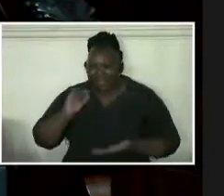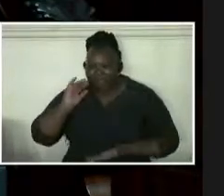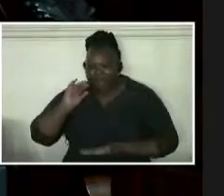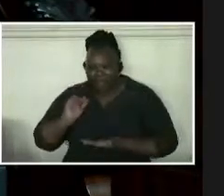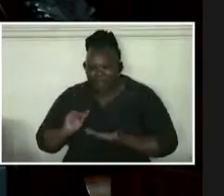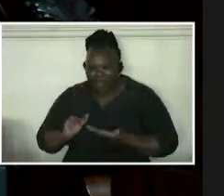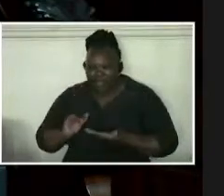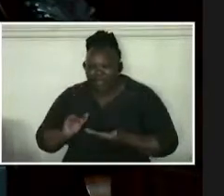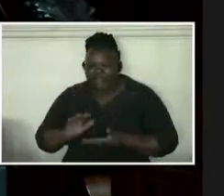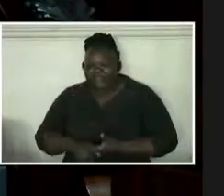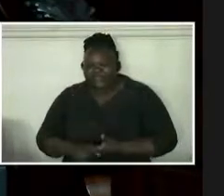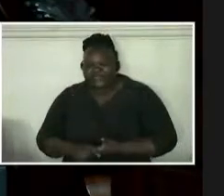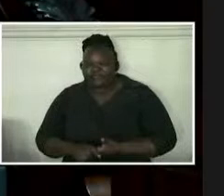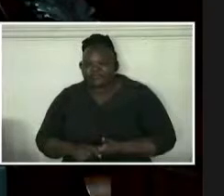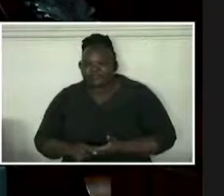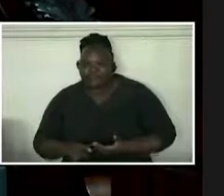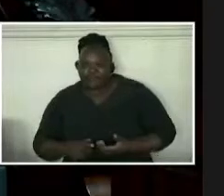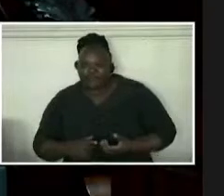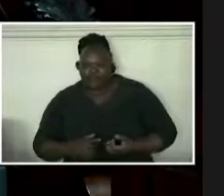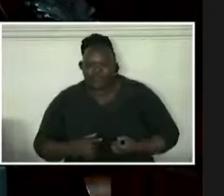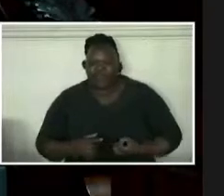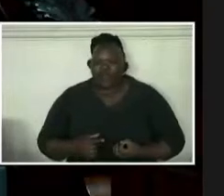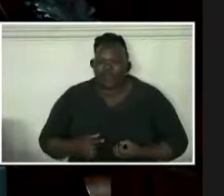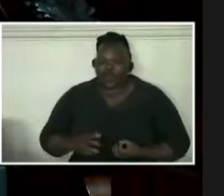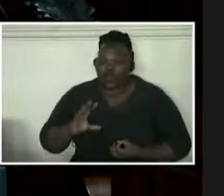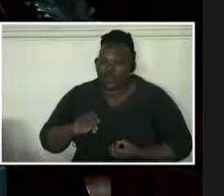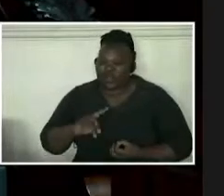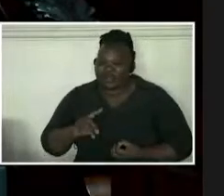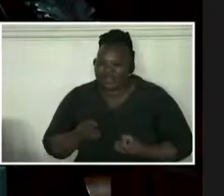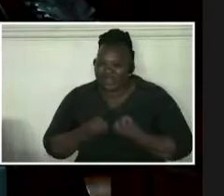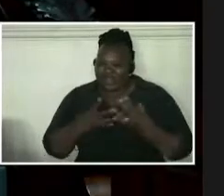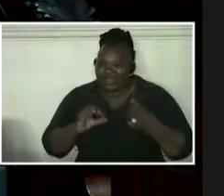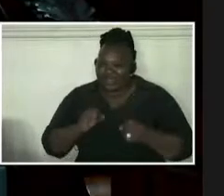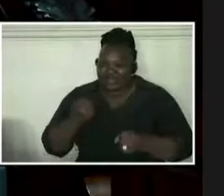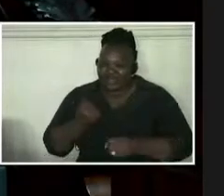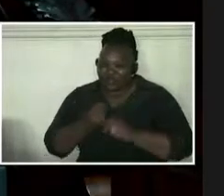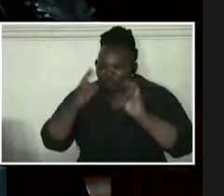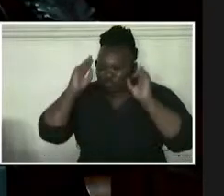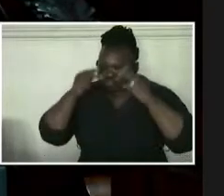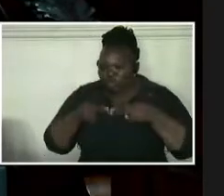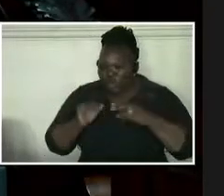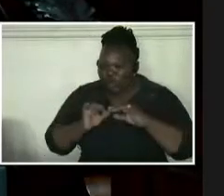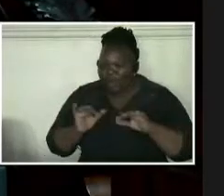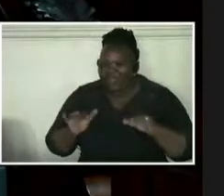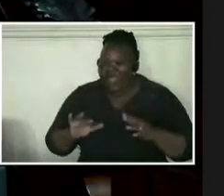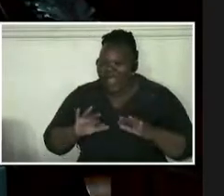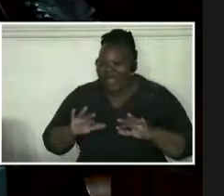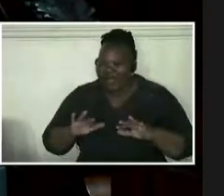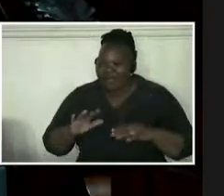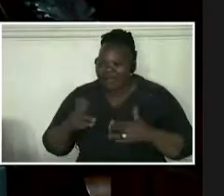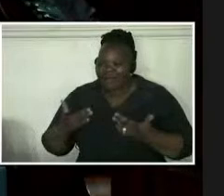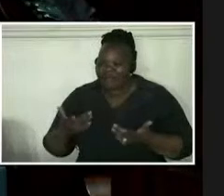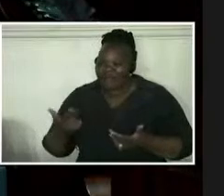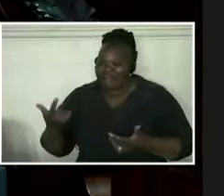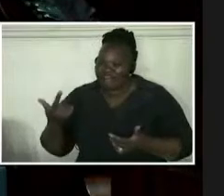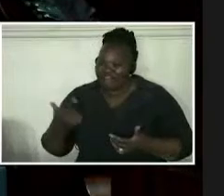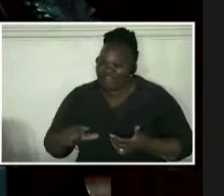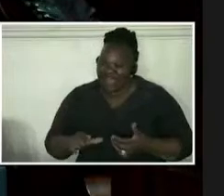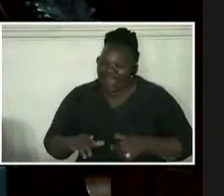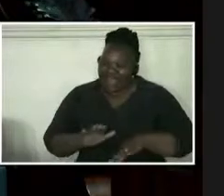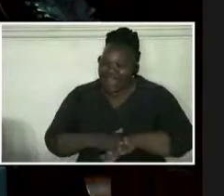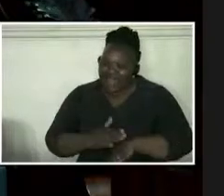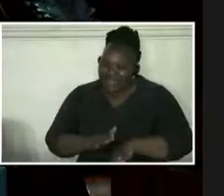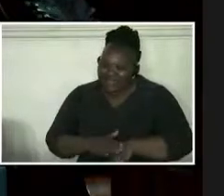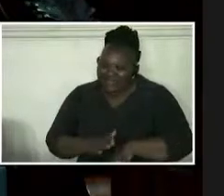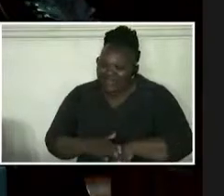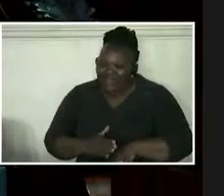contributors to their maternal mortality rate some of them include late antenatal bookings and not presenting on time